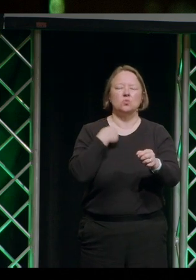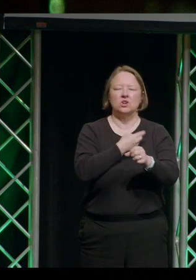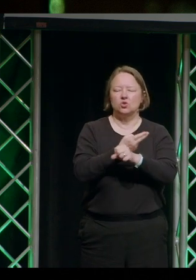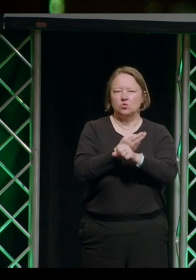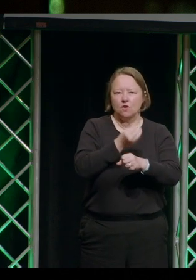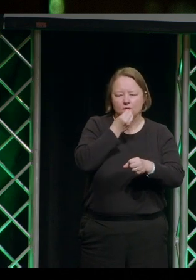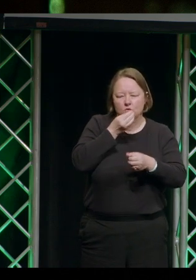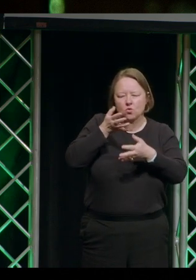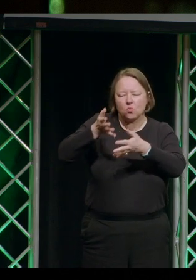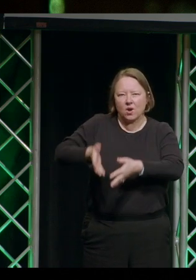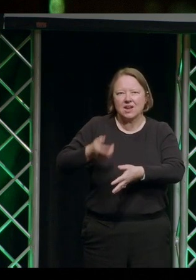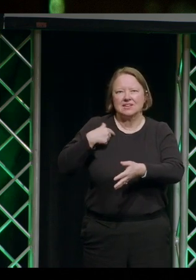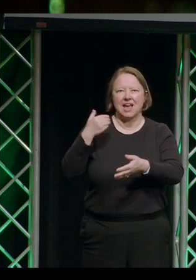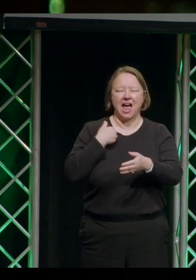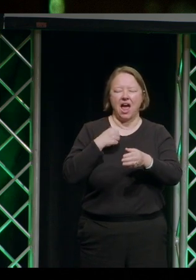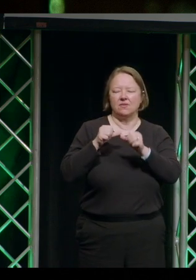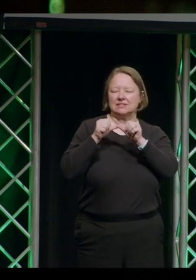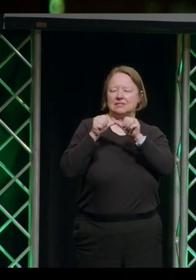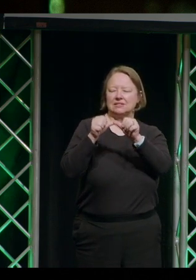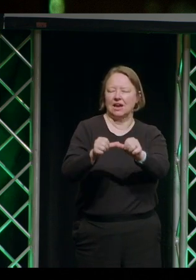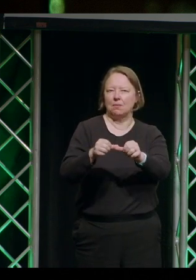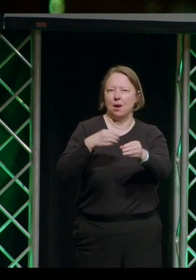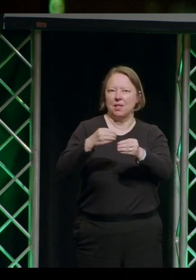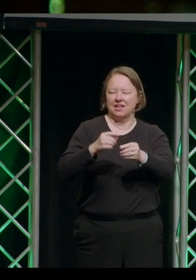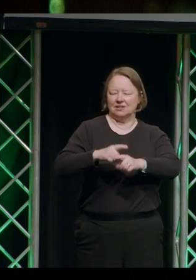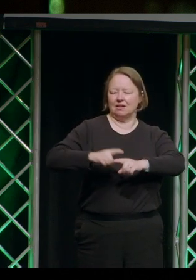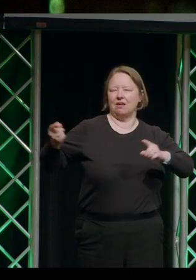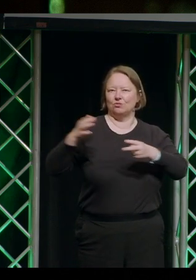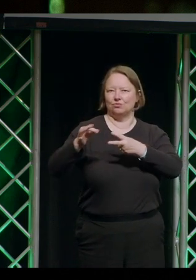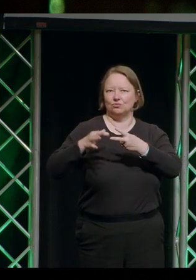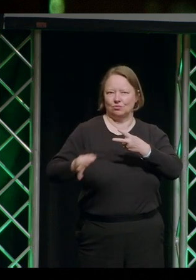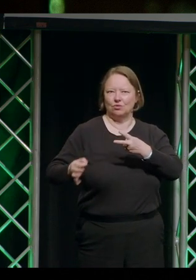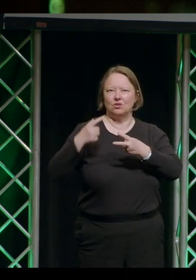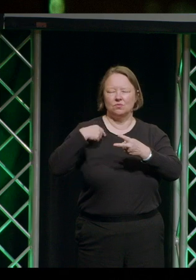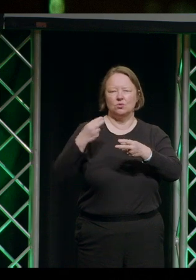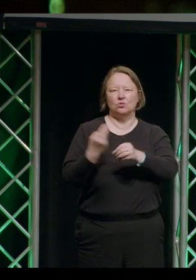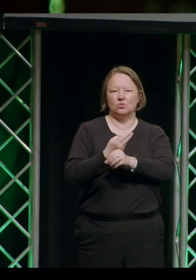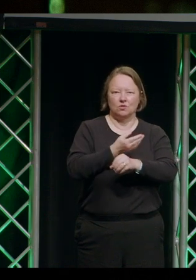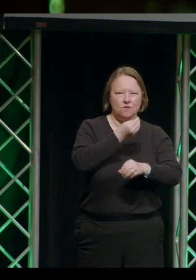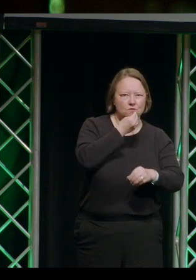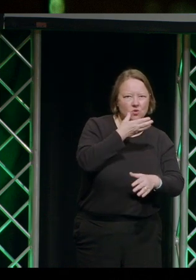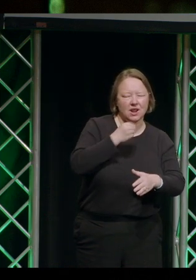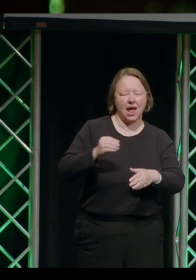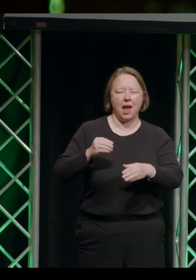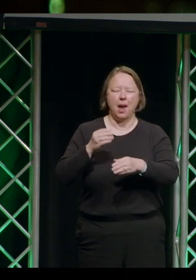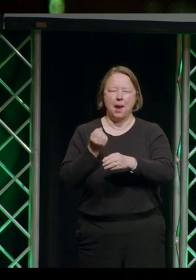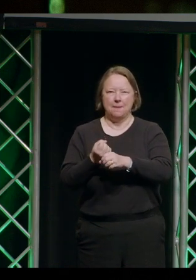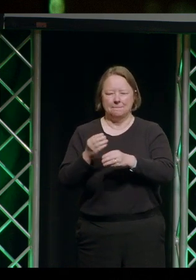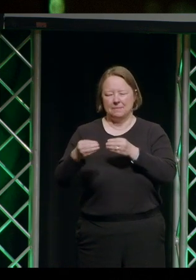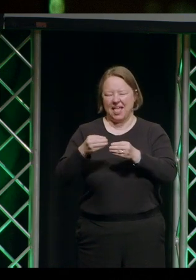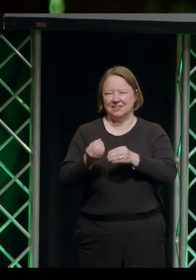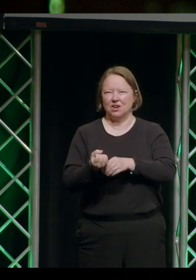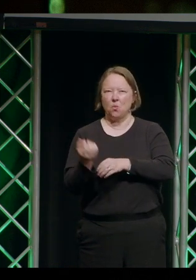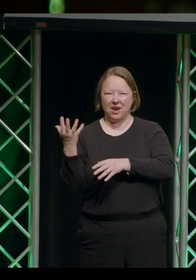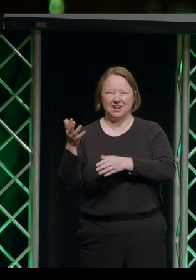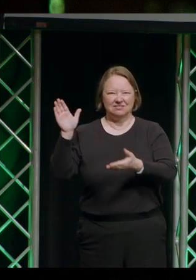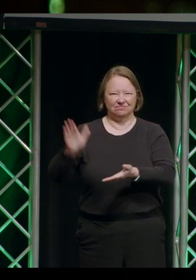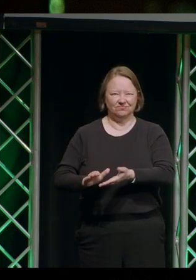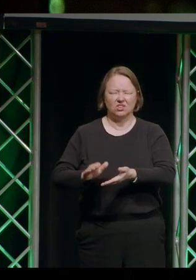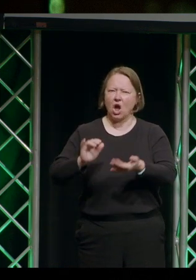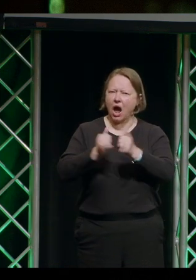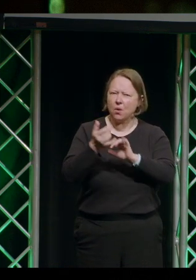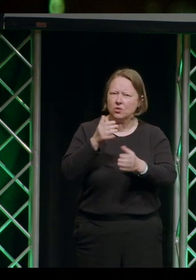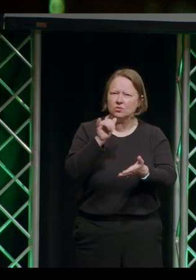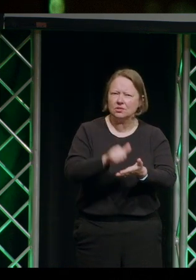develop a sustainable plastic alternative to help the world reduce both food and plastic waste. So how are we going to do